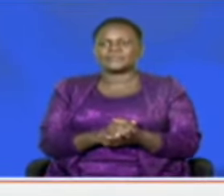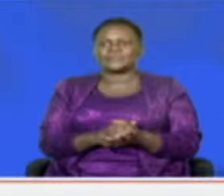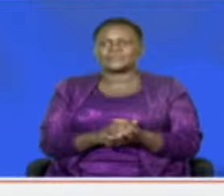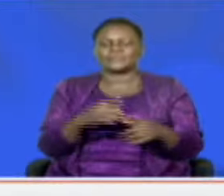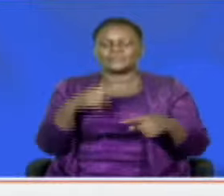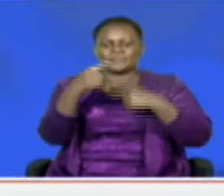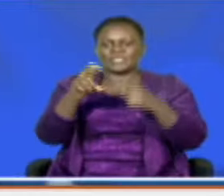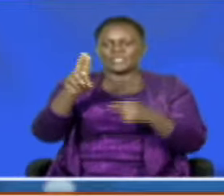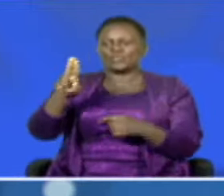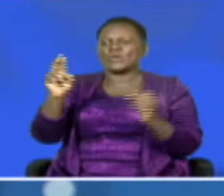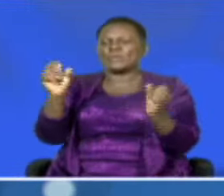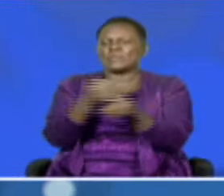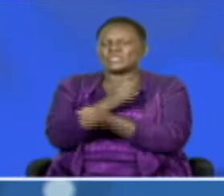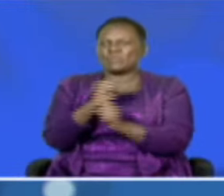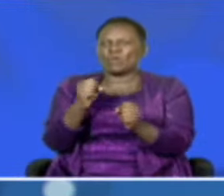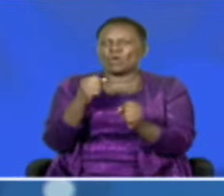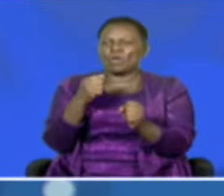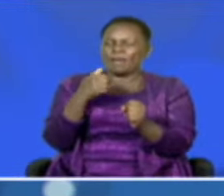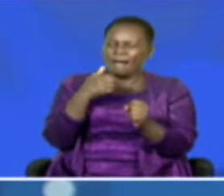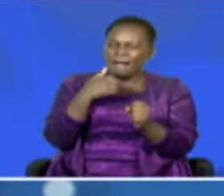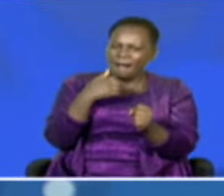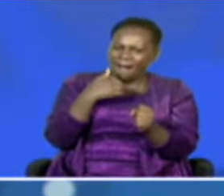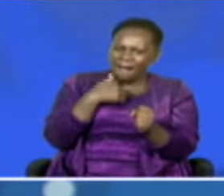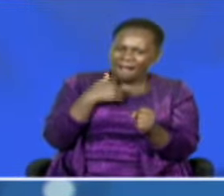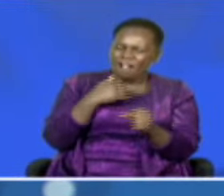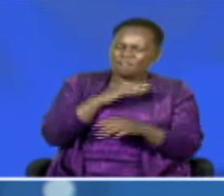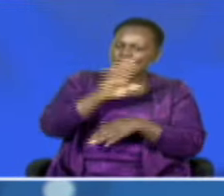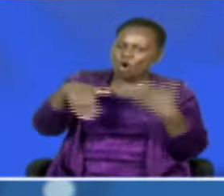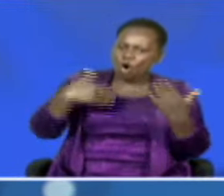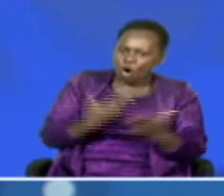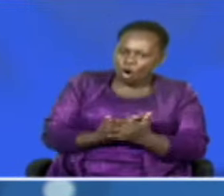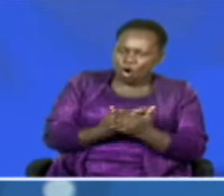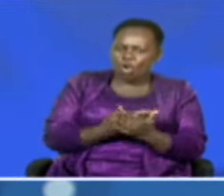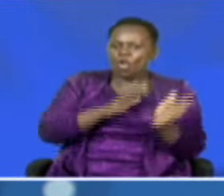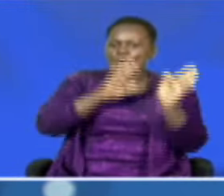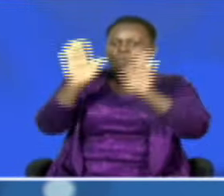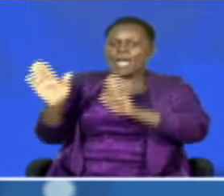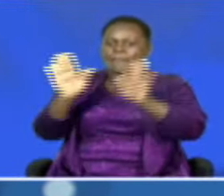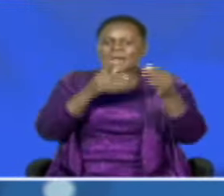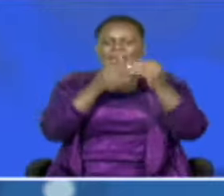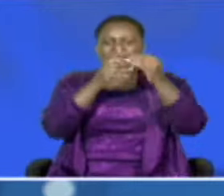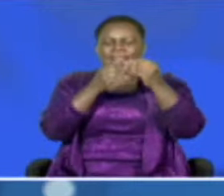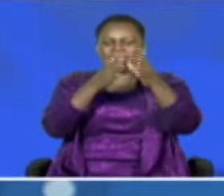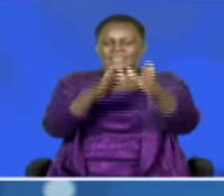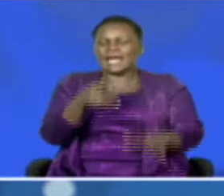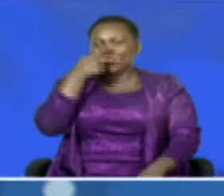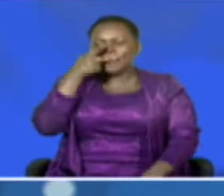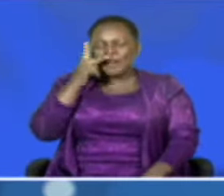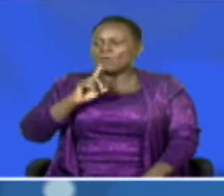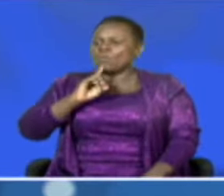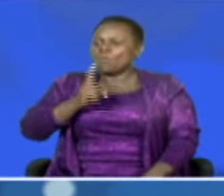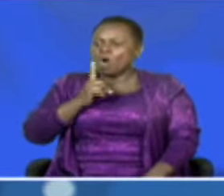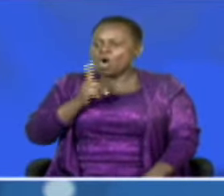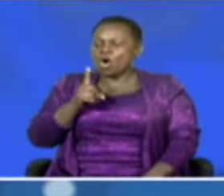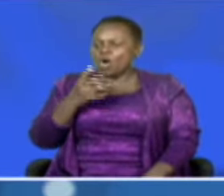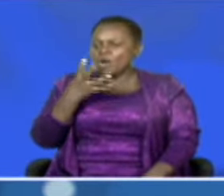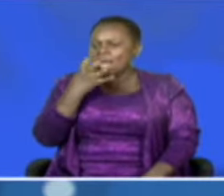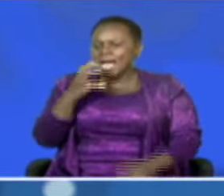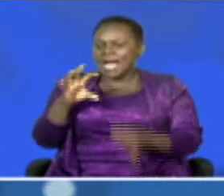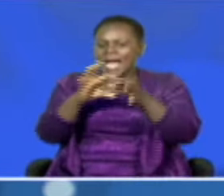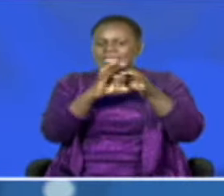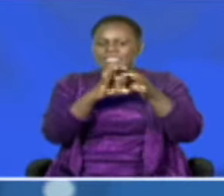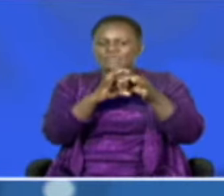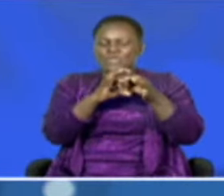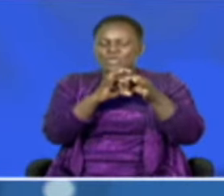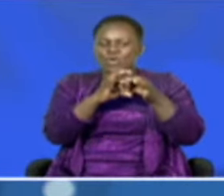Moving on, you cannot have your cake and eat it. Wiper leader Kalonzo Musyoka now wants Azimio leaders to choose